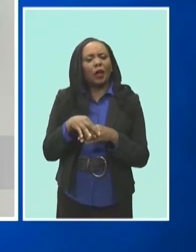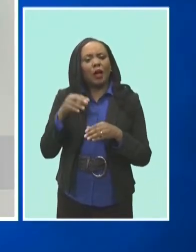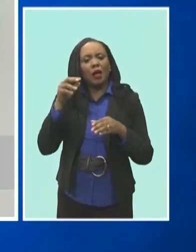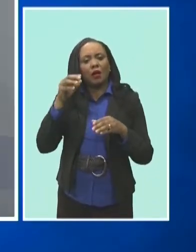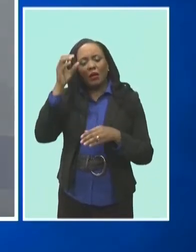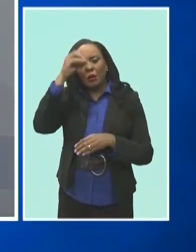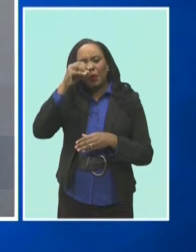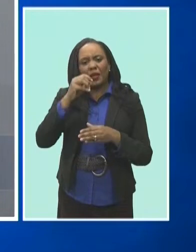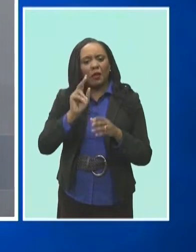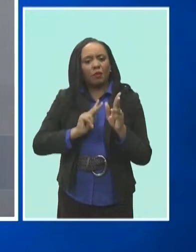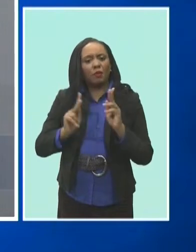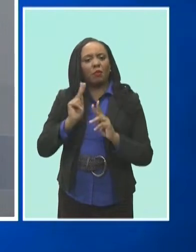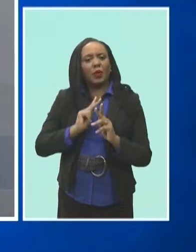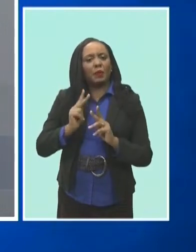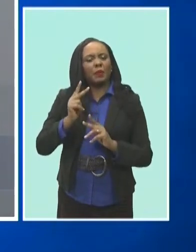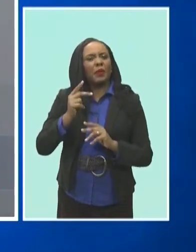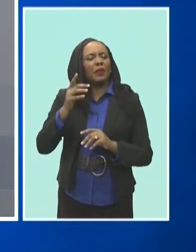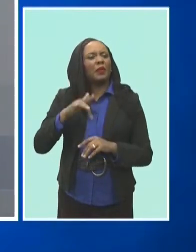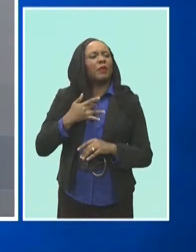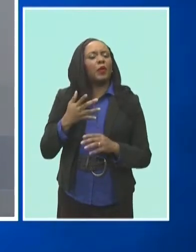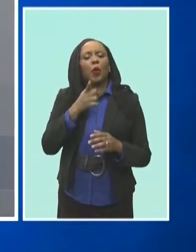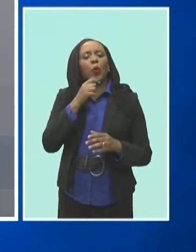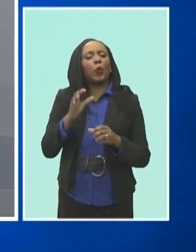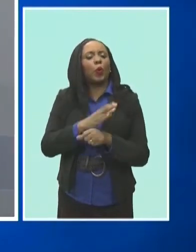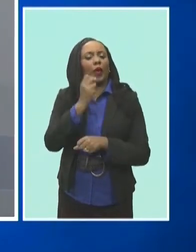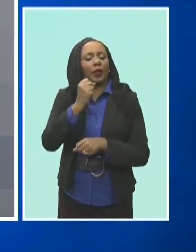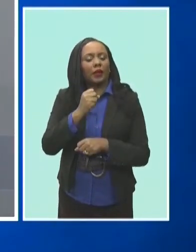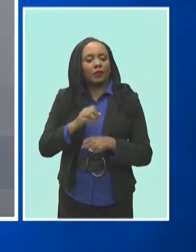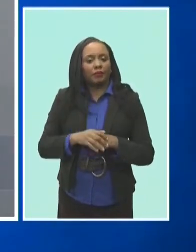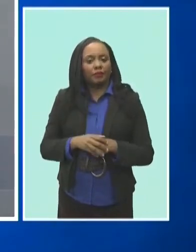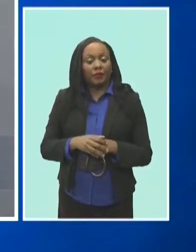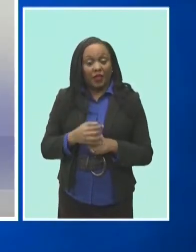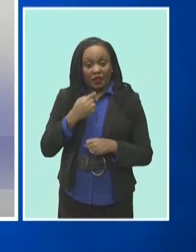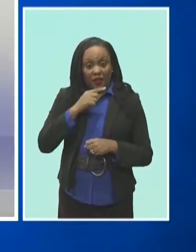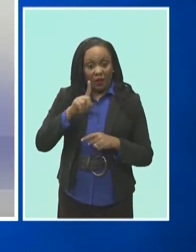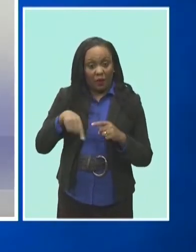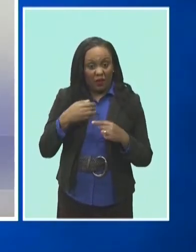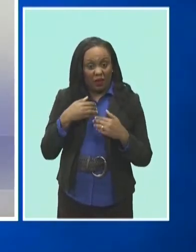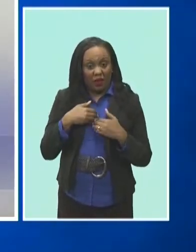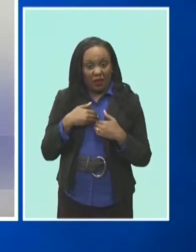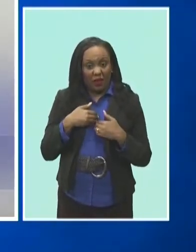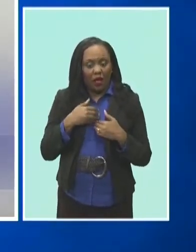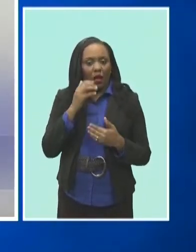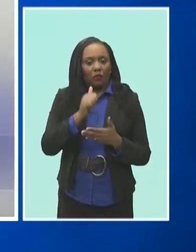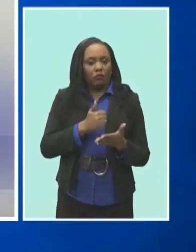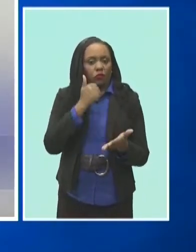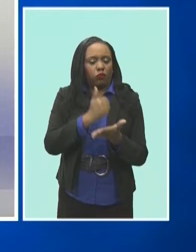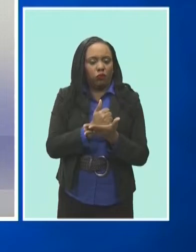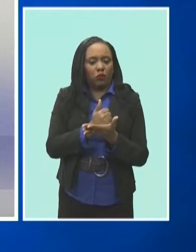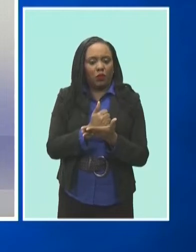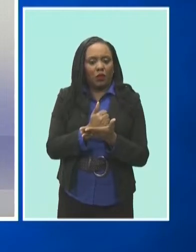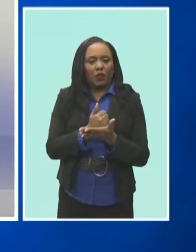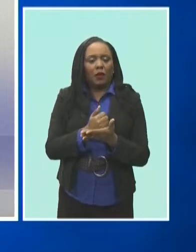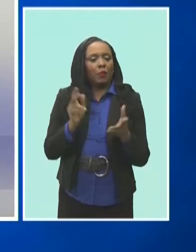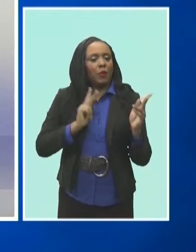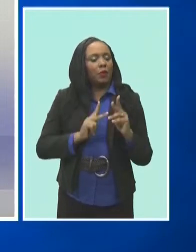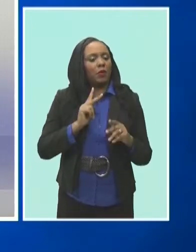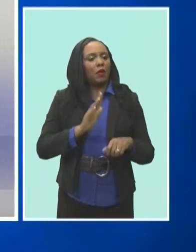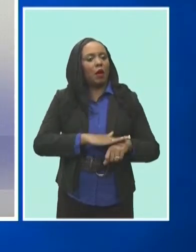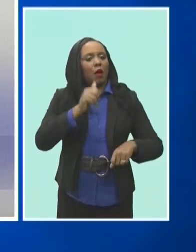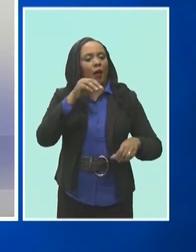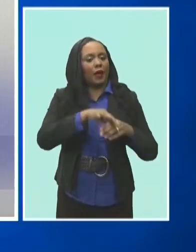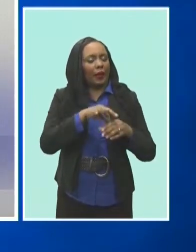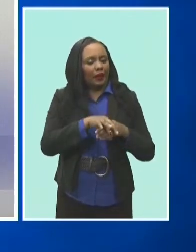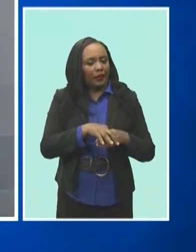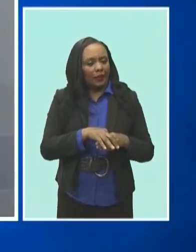party. It is Jagdeo's opinion that when parties have these kinds of approval ratings shown in the poll, they call elections instead of trying